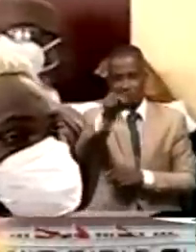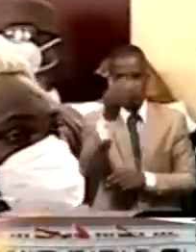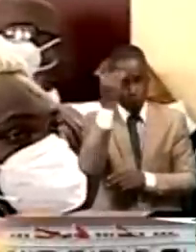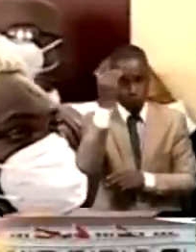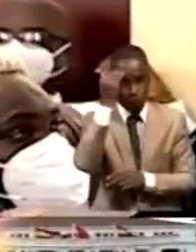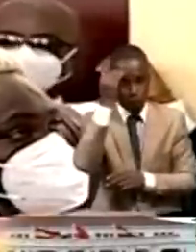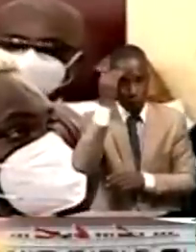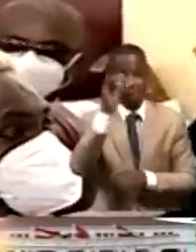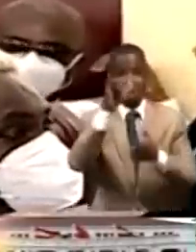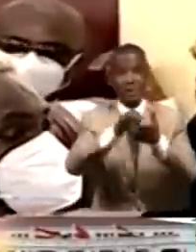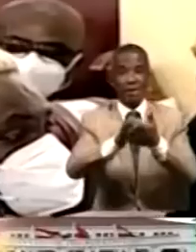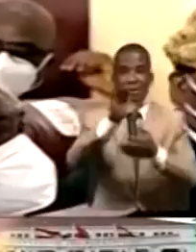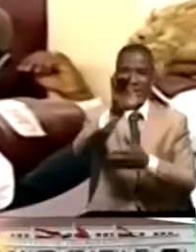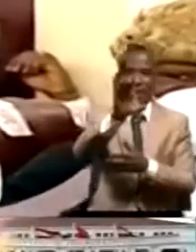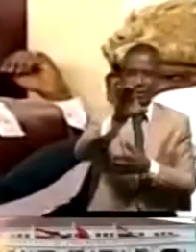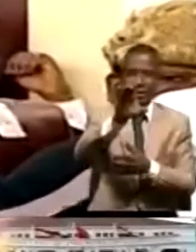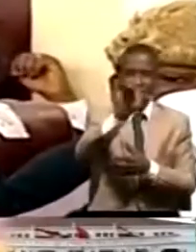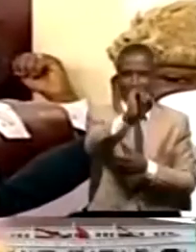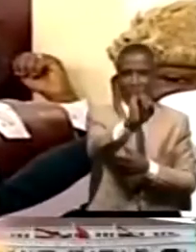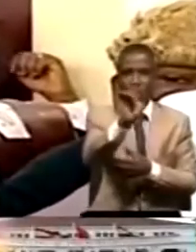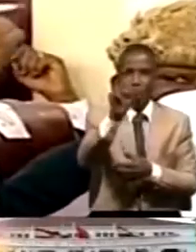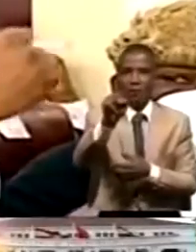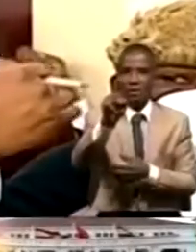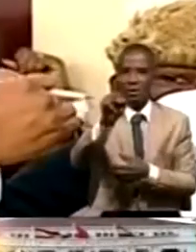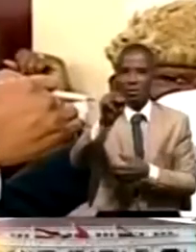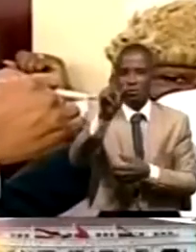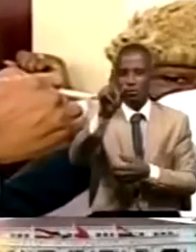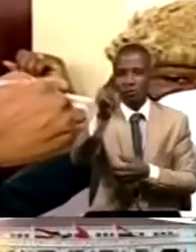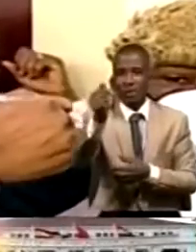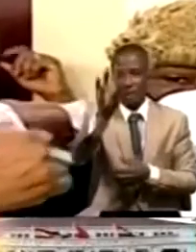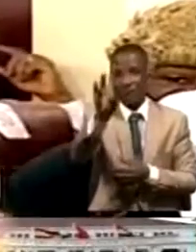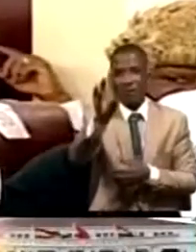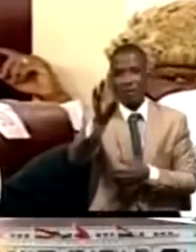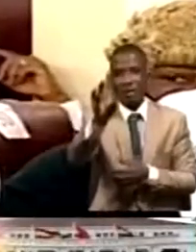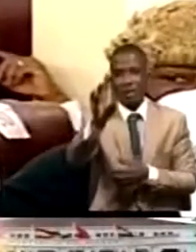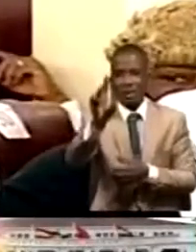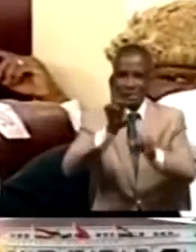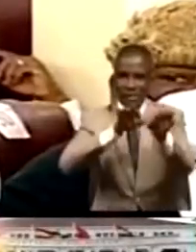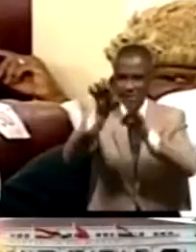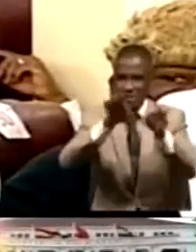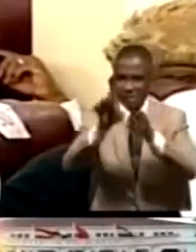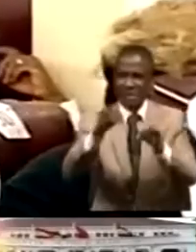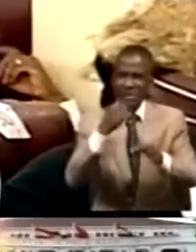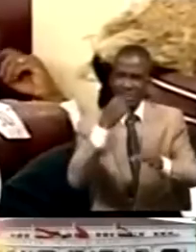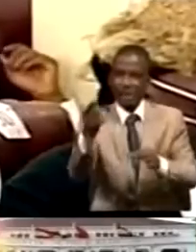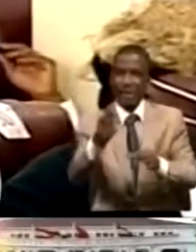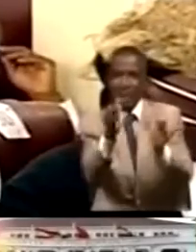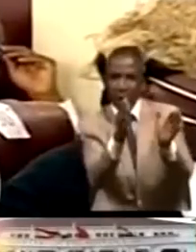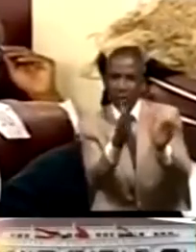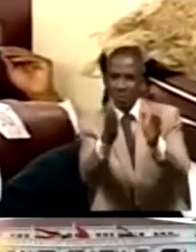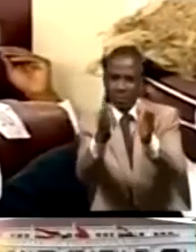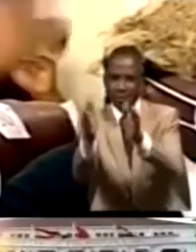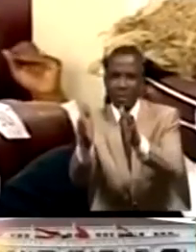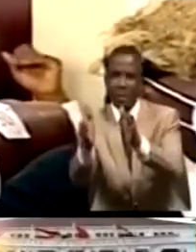Are you well aware that CI 127 revoked the arrangements that used to be the practice